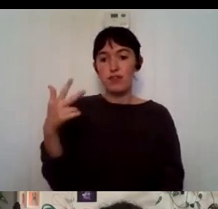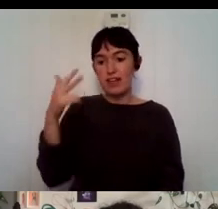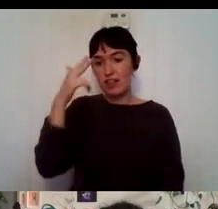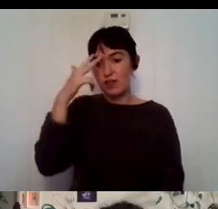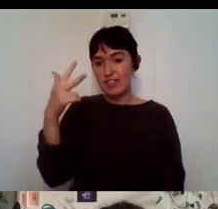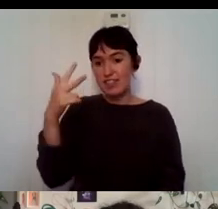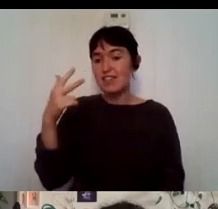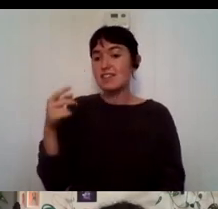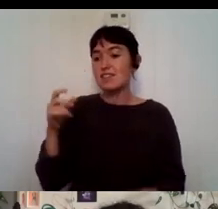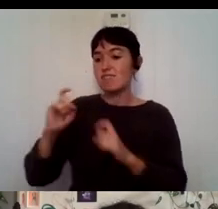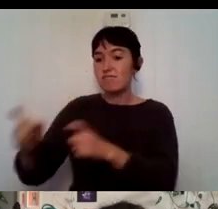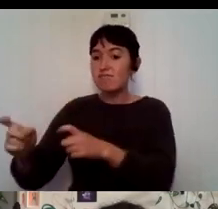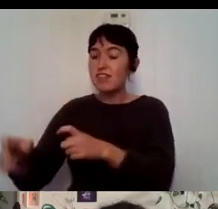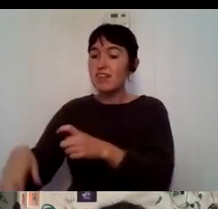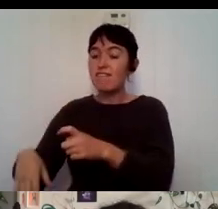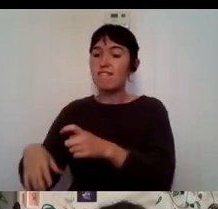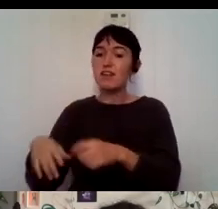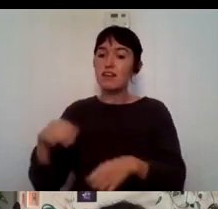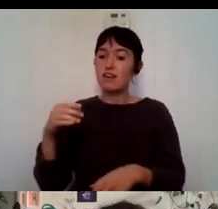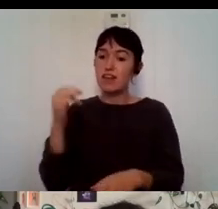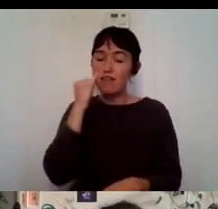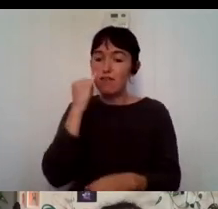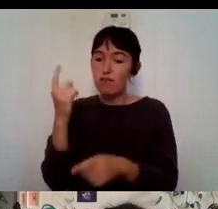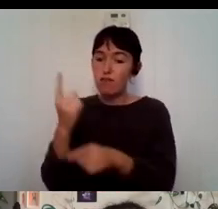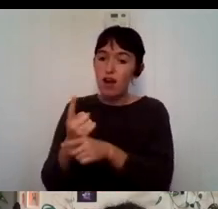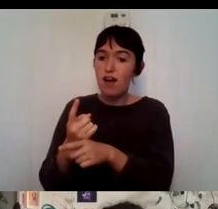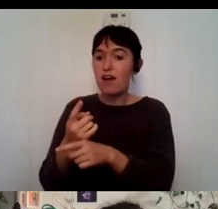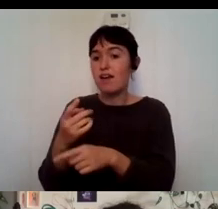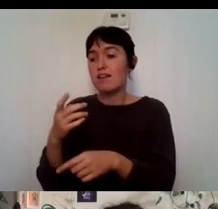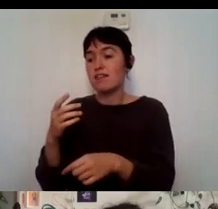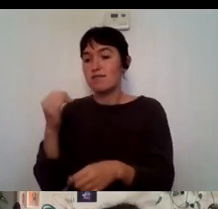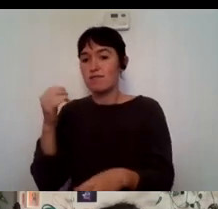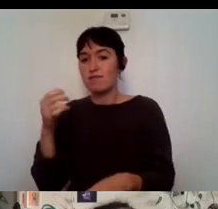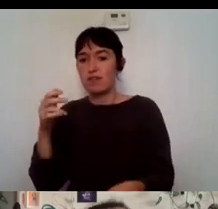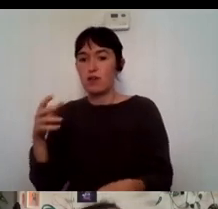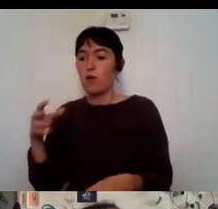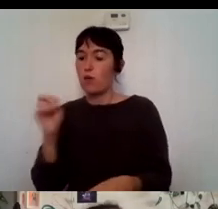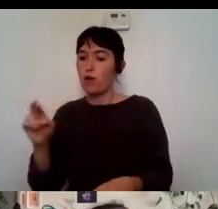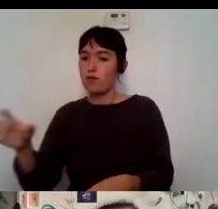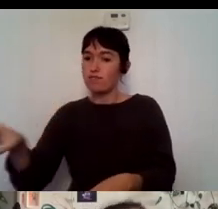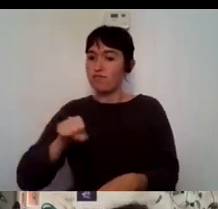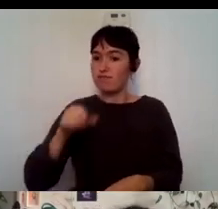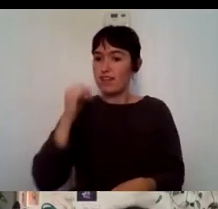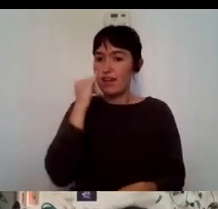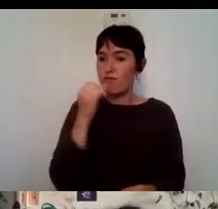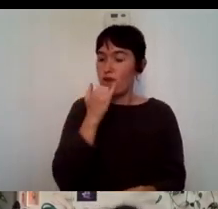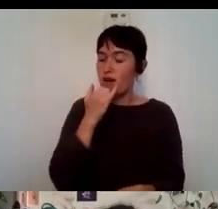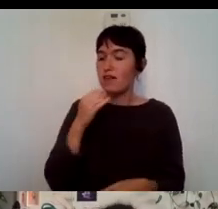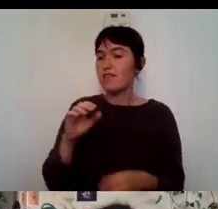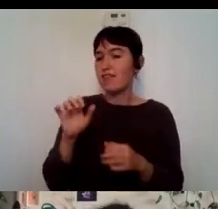wrong. That changes as a result of age. Very cool. Our next question is